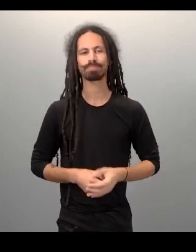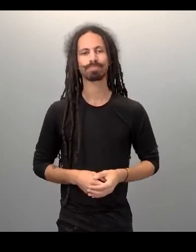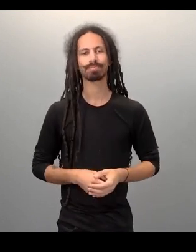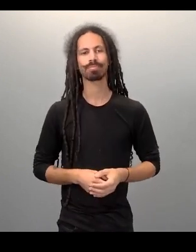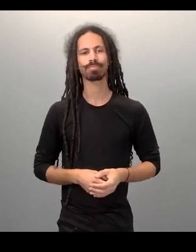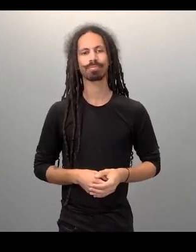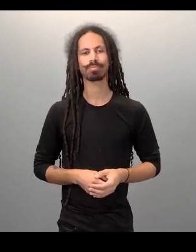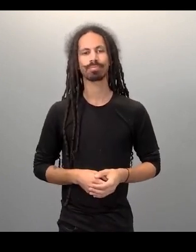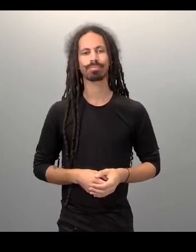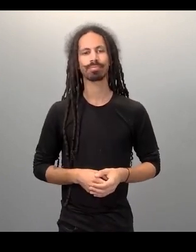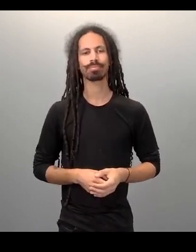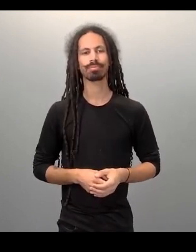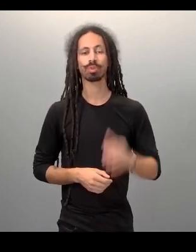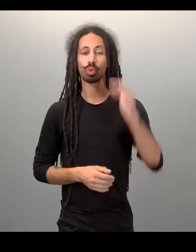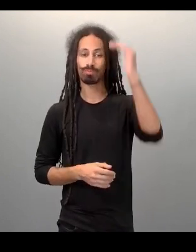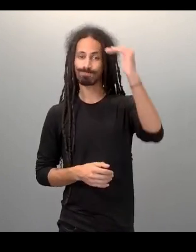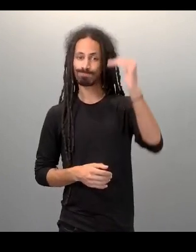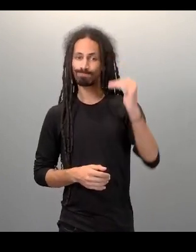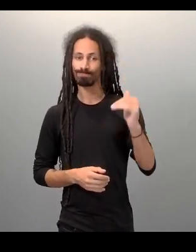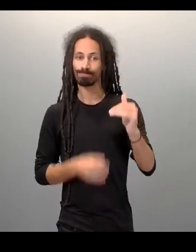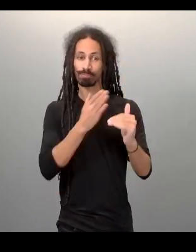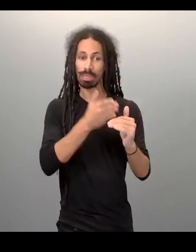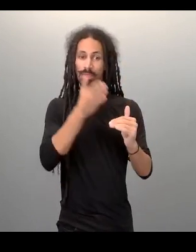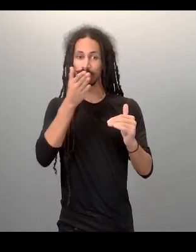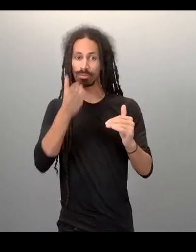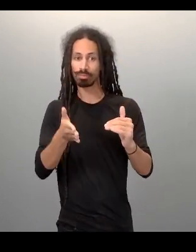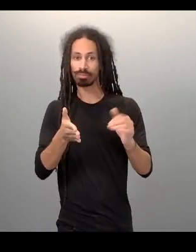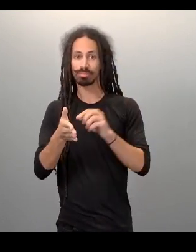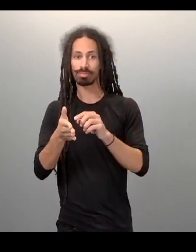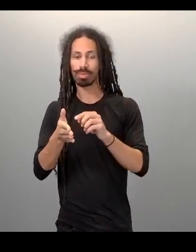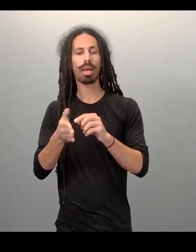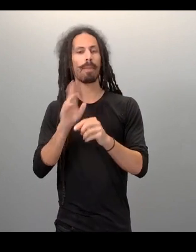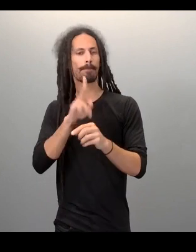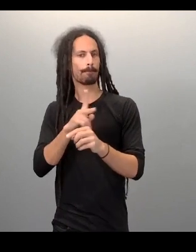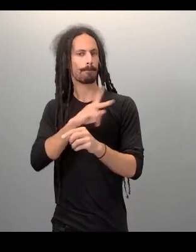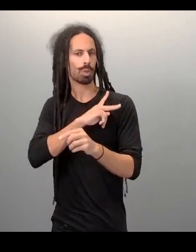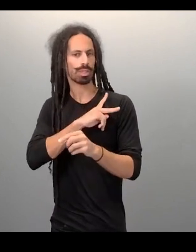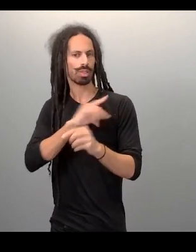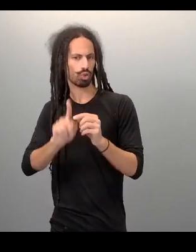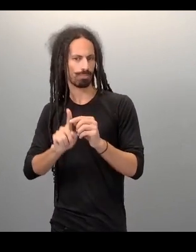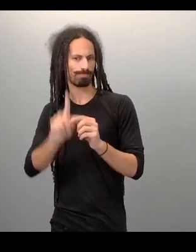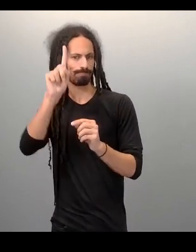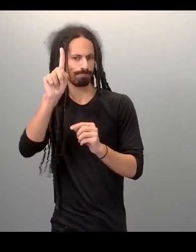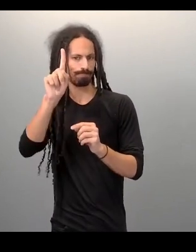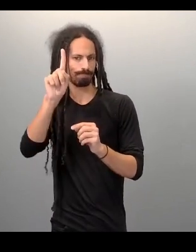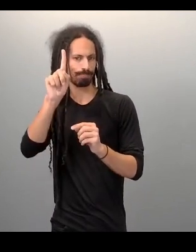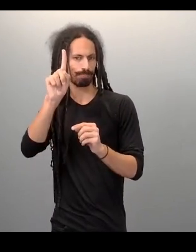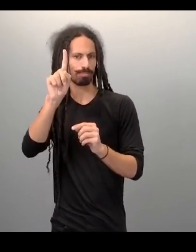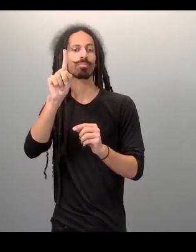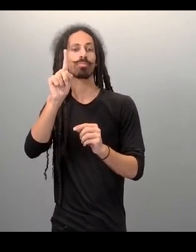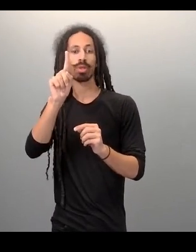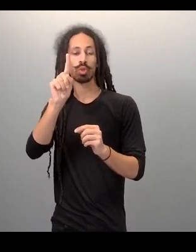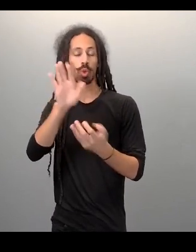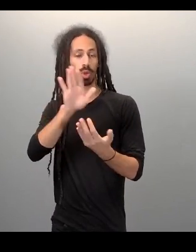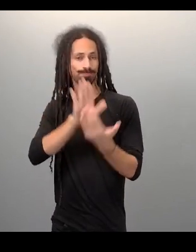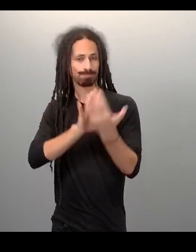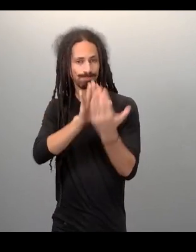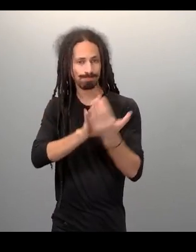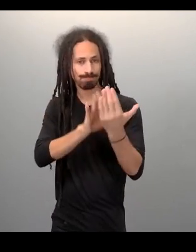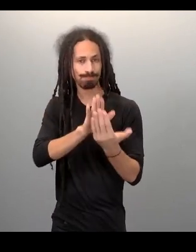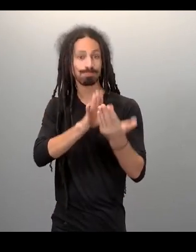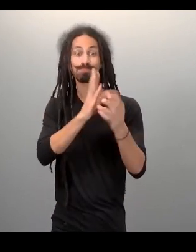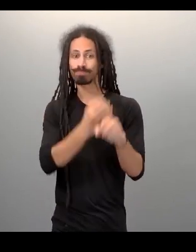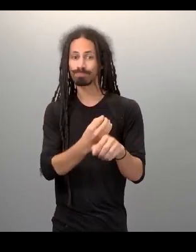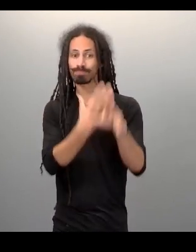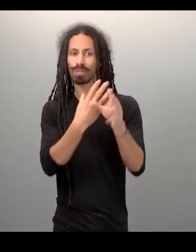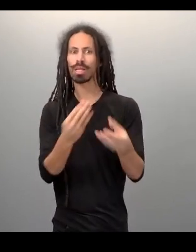In the opposite direction, we have personalization. So talking to someone in person or doing a video call is a lot